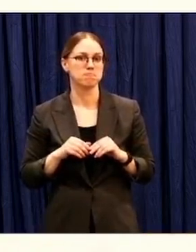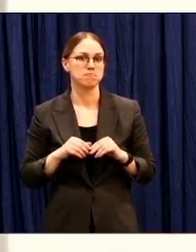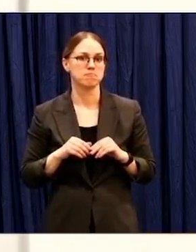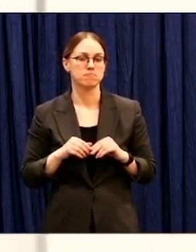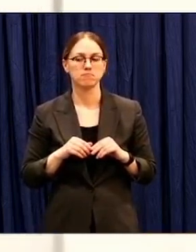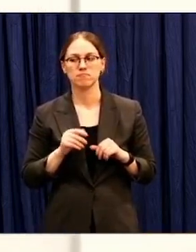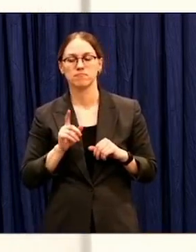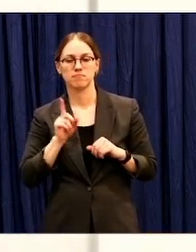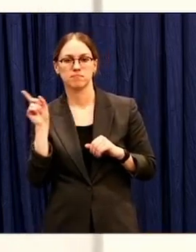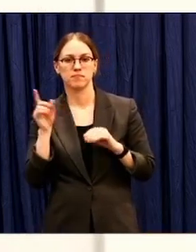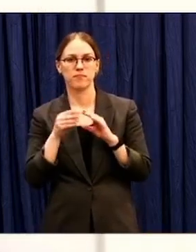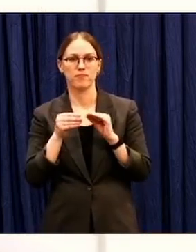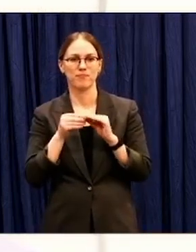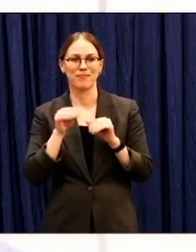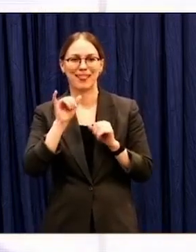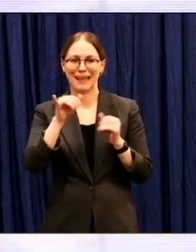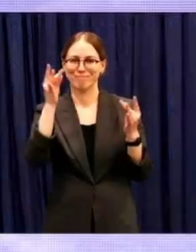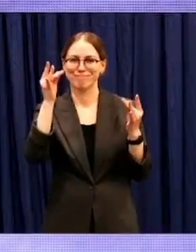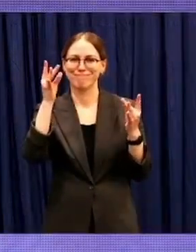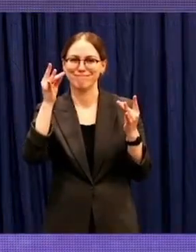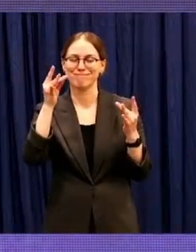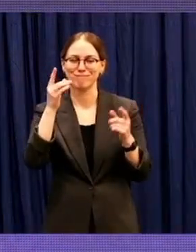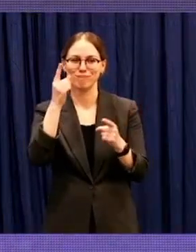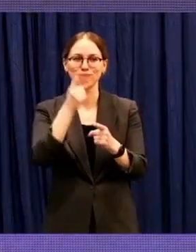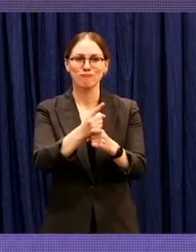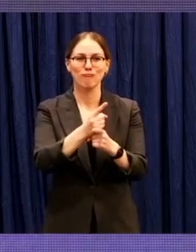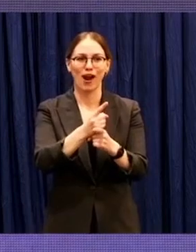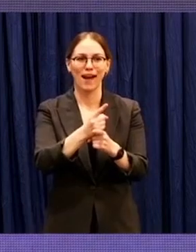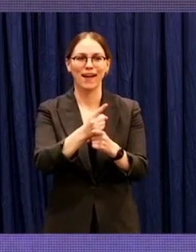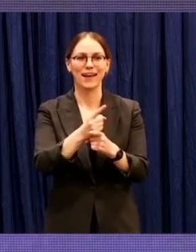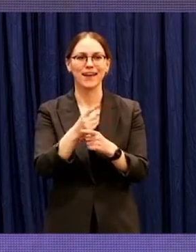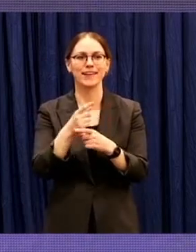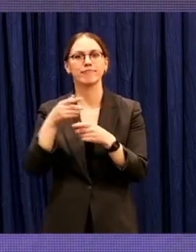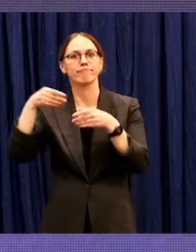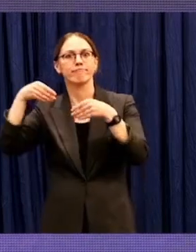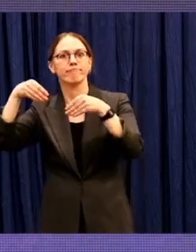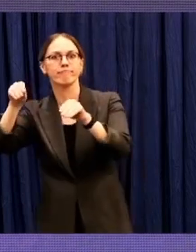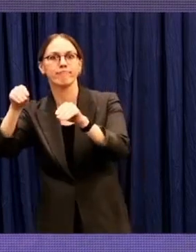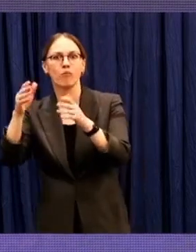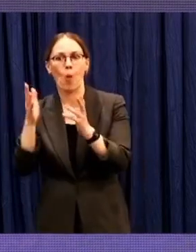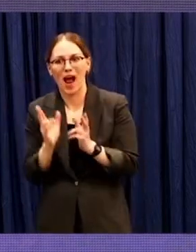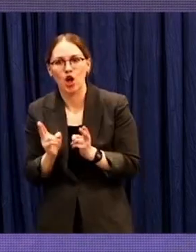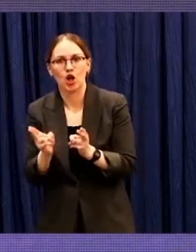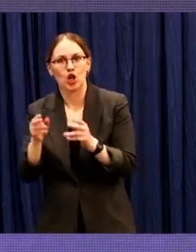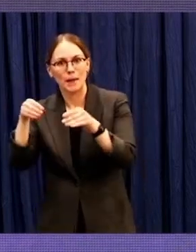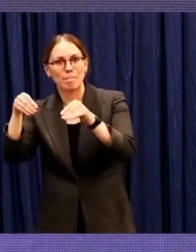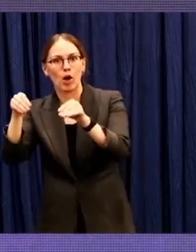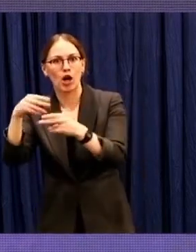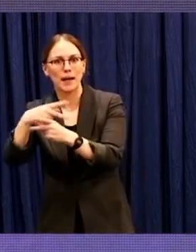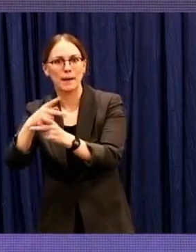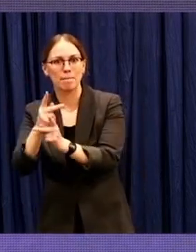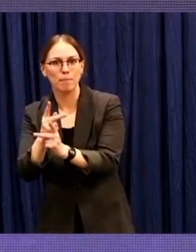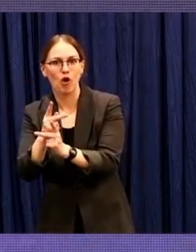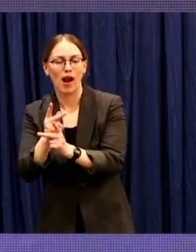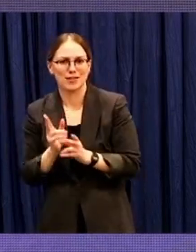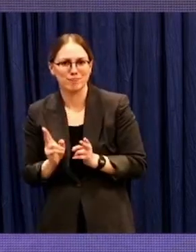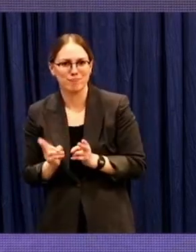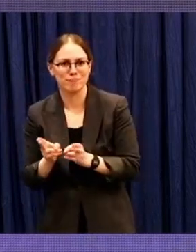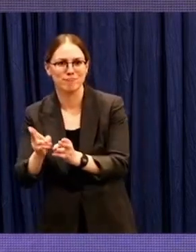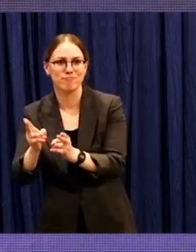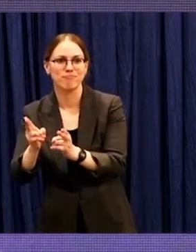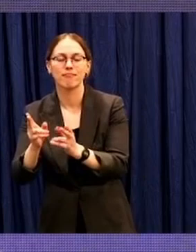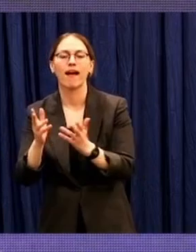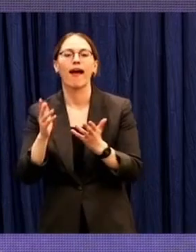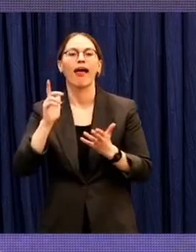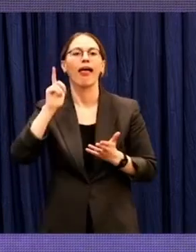That's such a tricky moment because, of course, if you're getting a product to market as quickly as possible, you're in one speed rush,